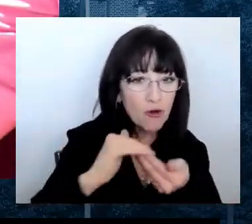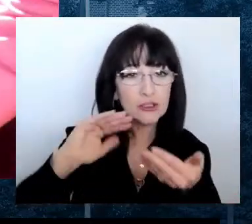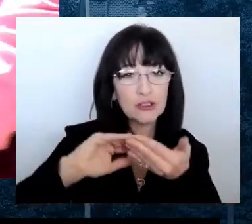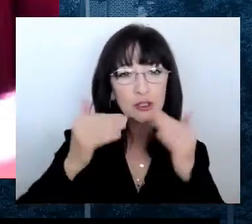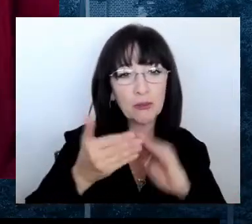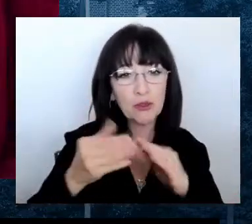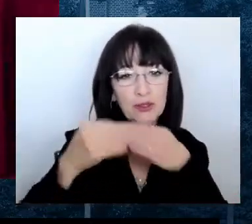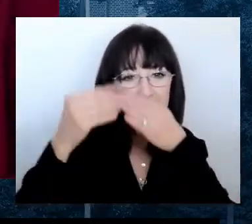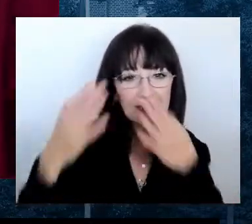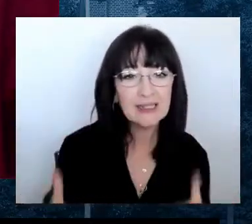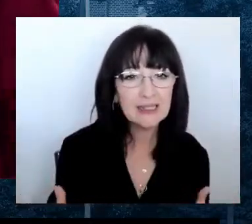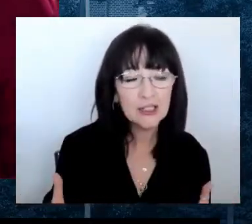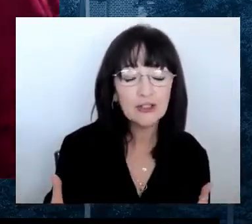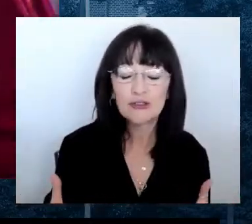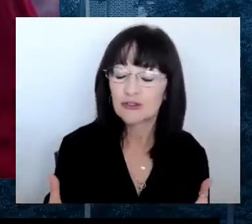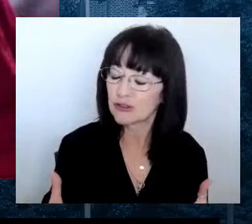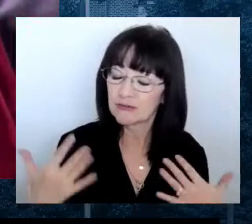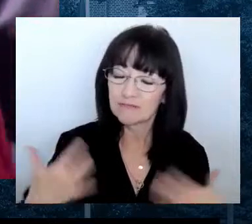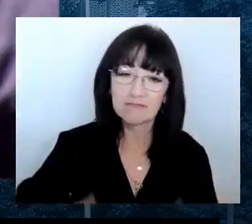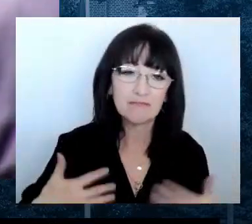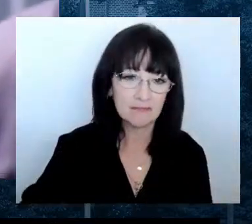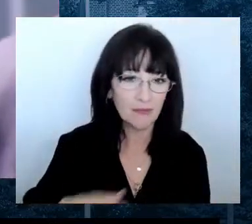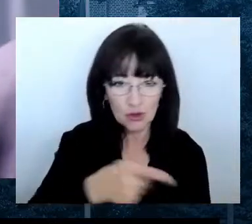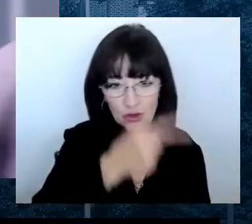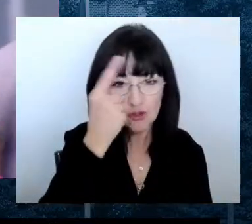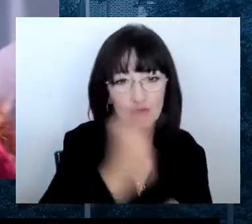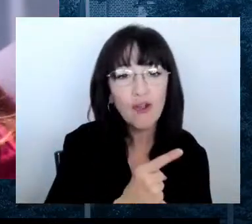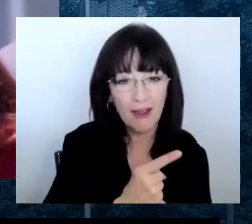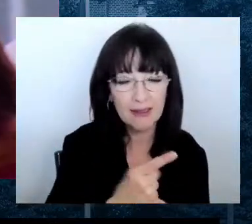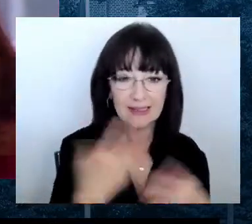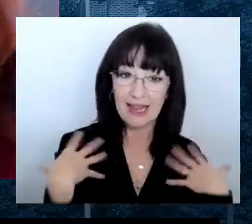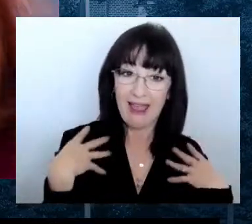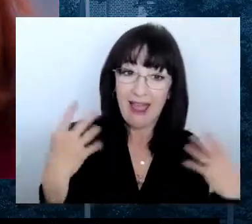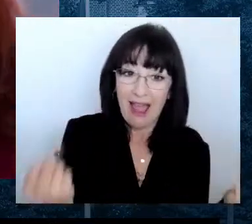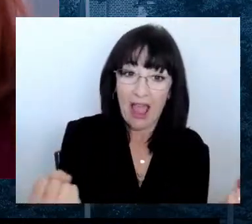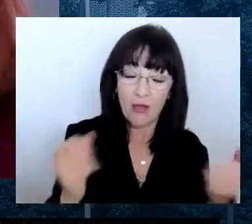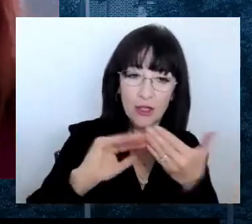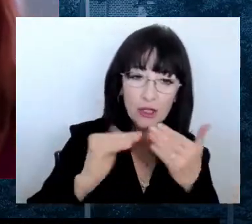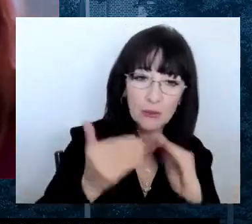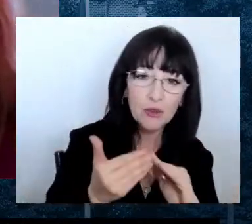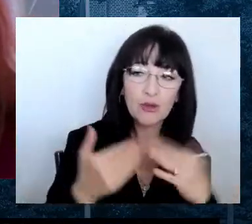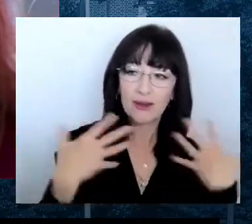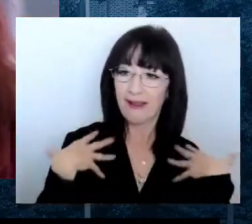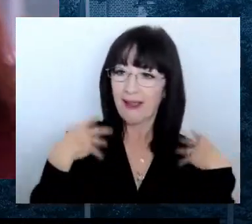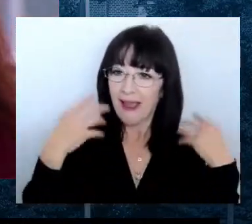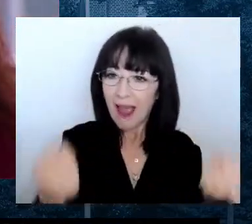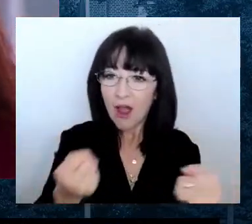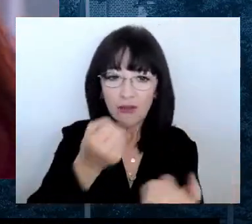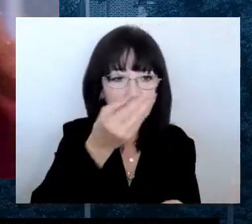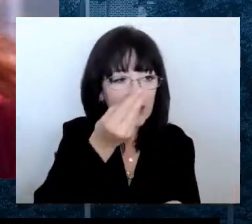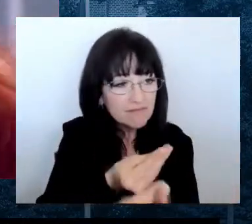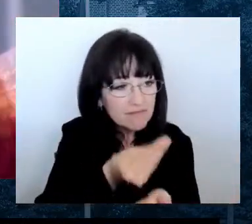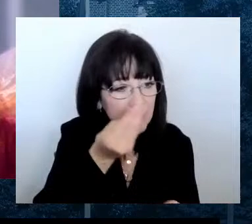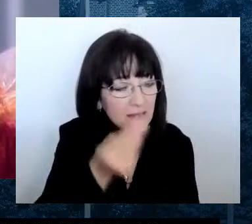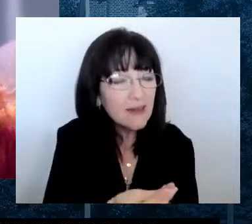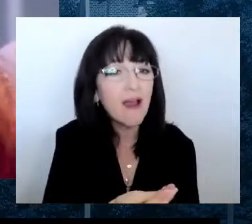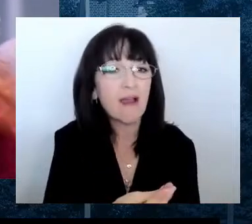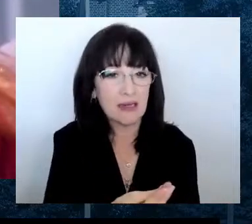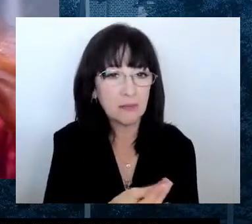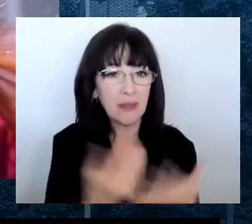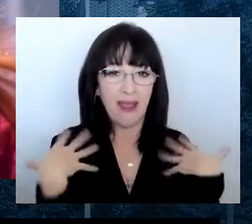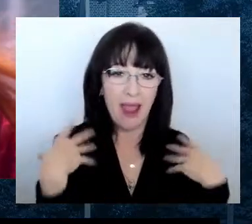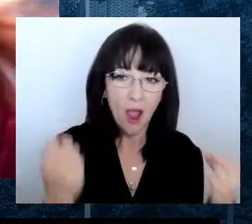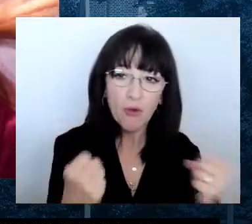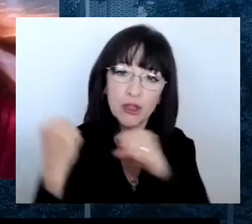Governor, you're right. A healthy community, healthy economy ties greatly into what this bill is about today. Healthy,